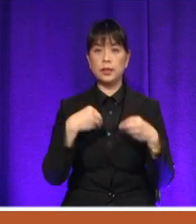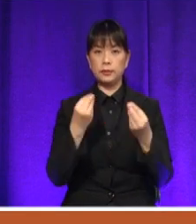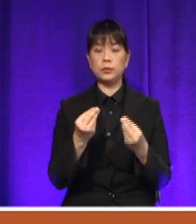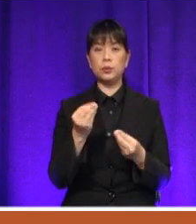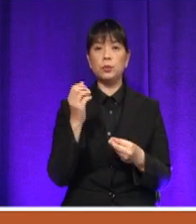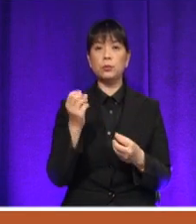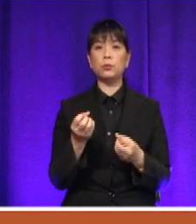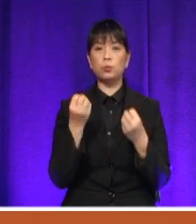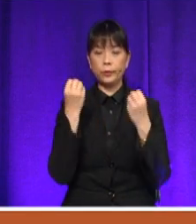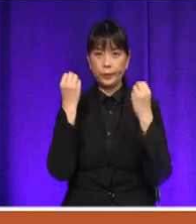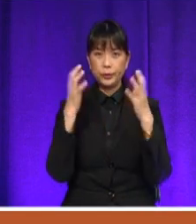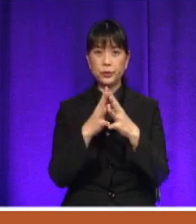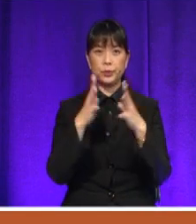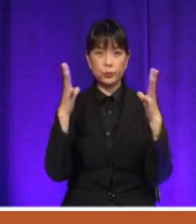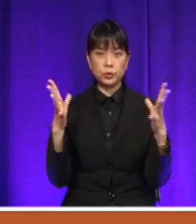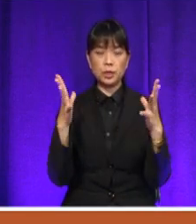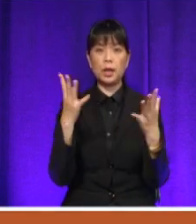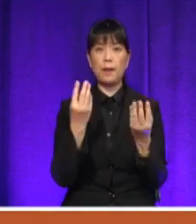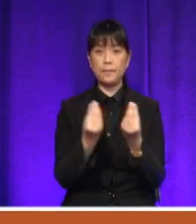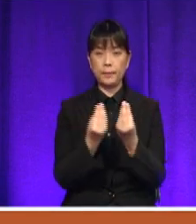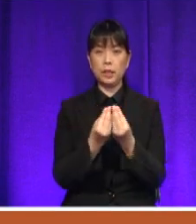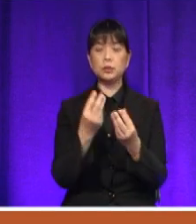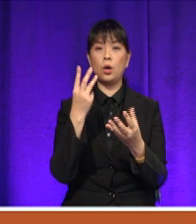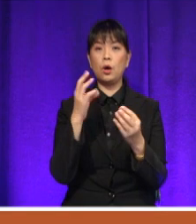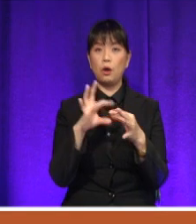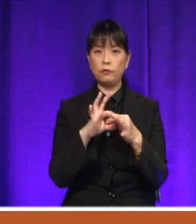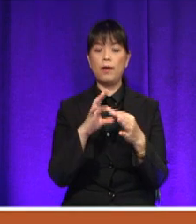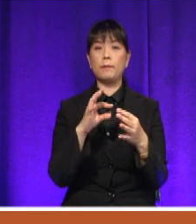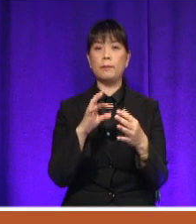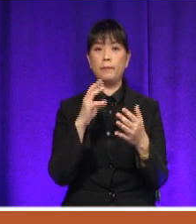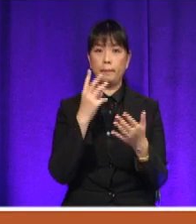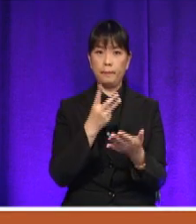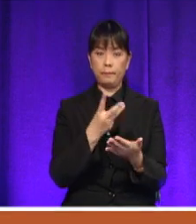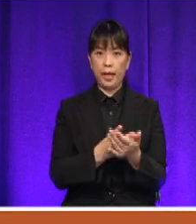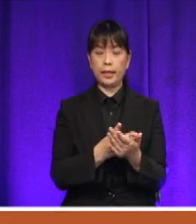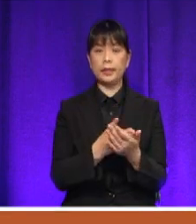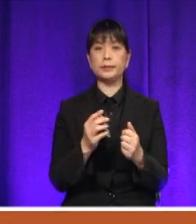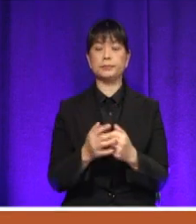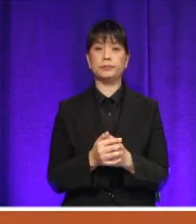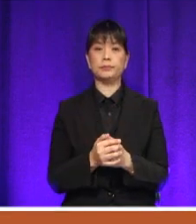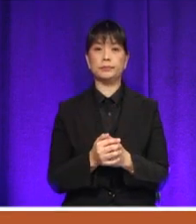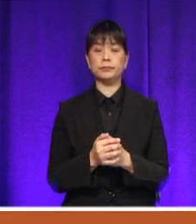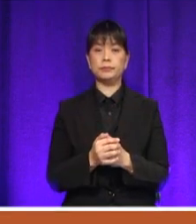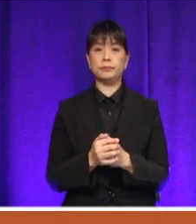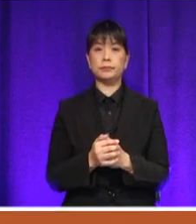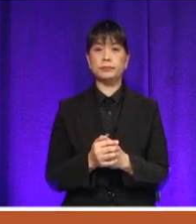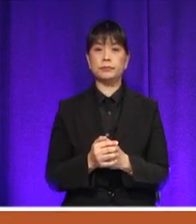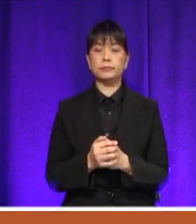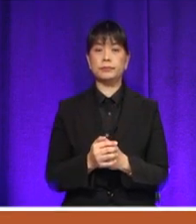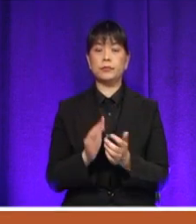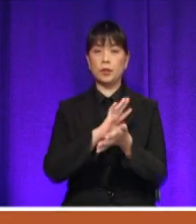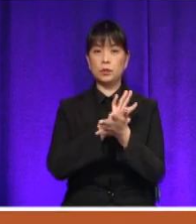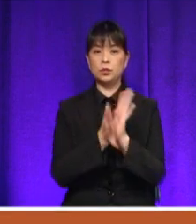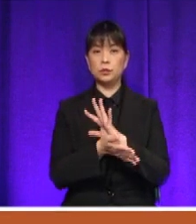a generous donor. Please don't ask me how much because it's a secret, but it's a huge amount.